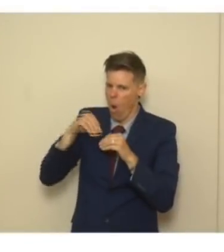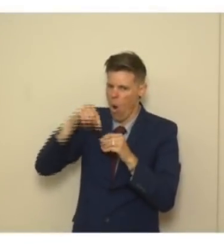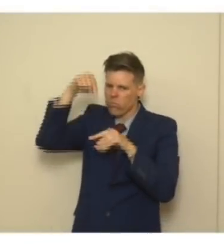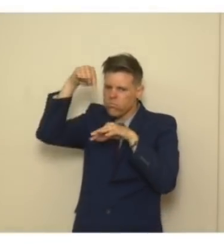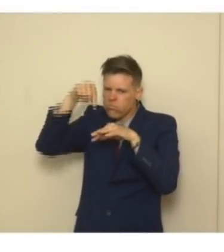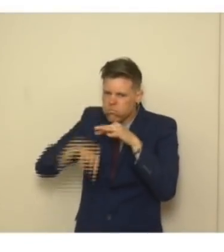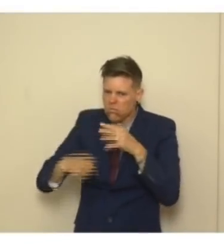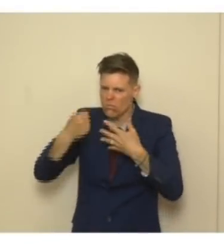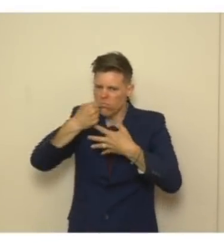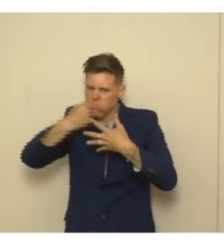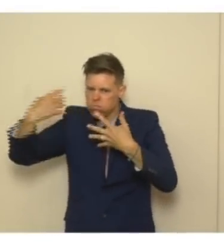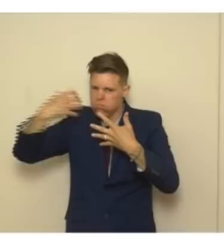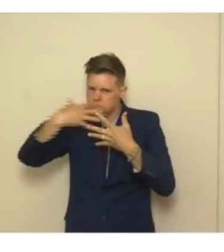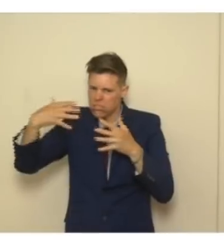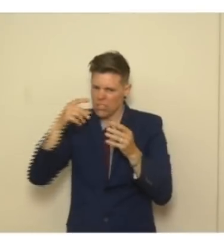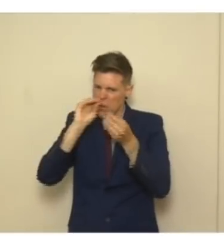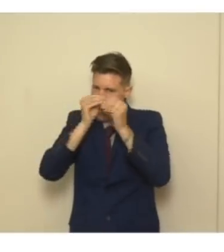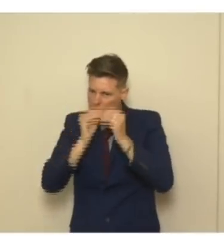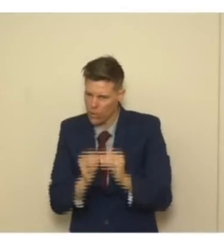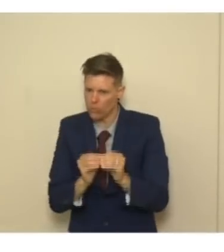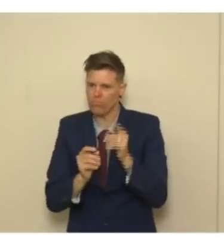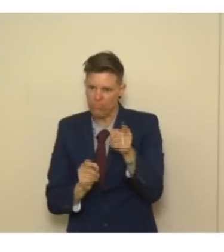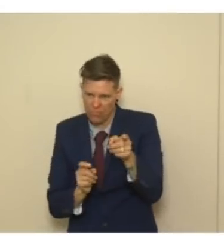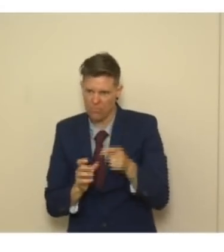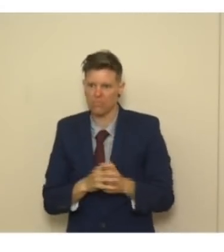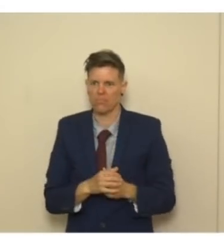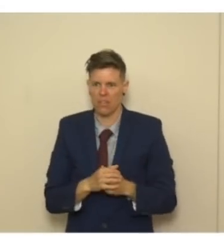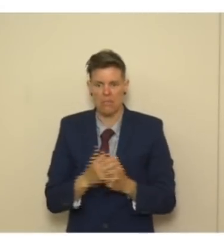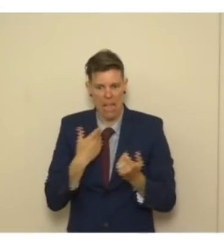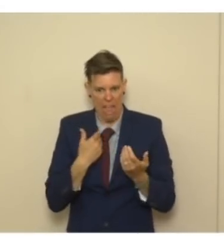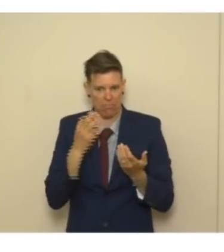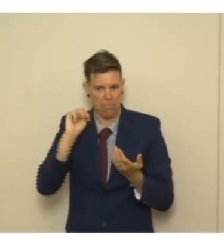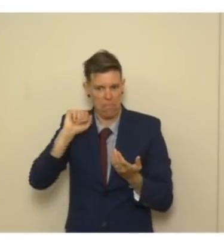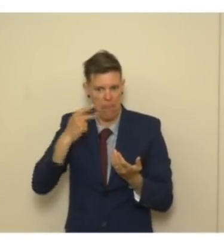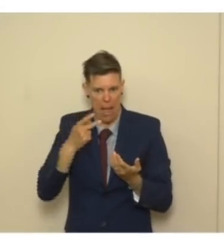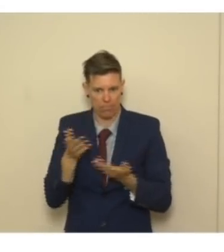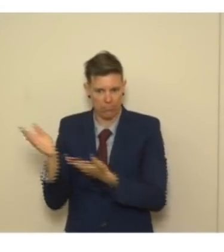Mexico, and you can see the total number of cases as of yesterday,